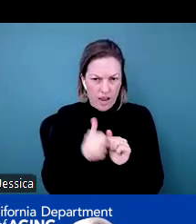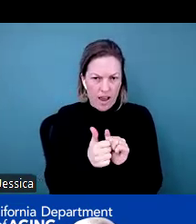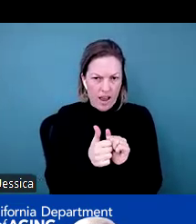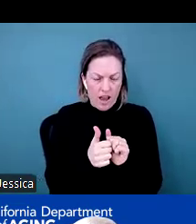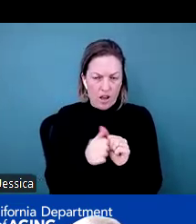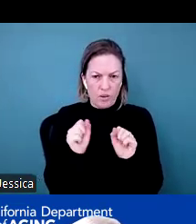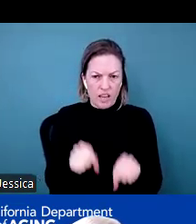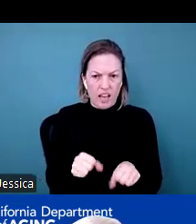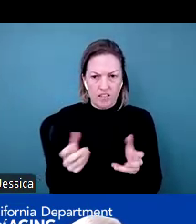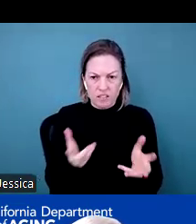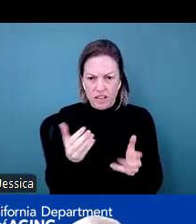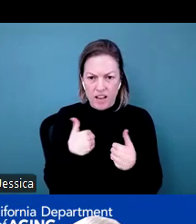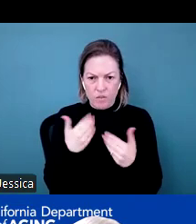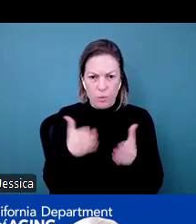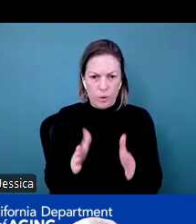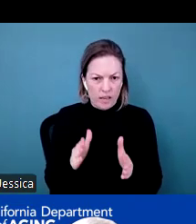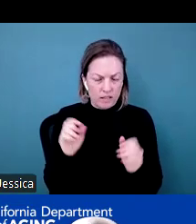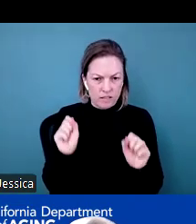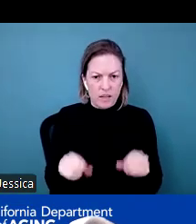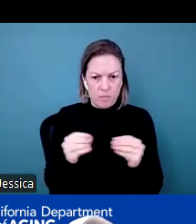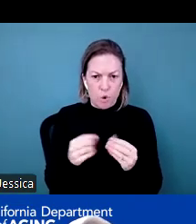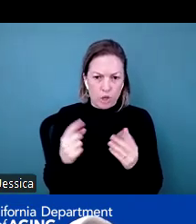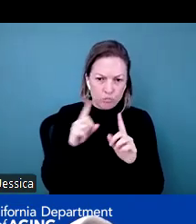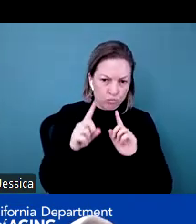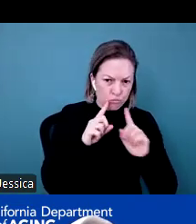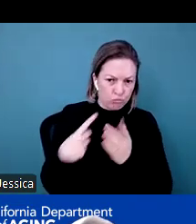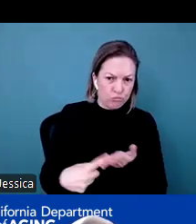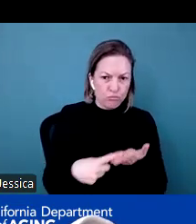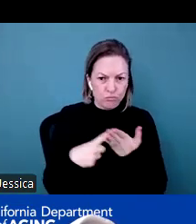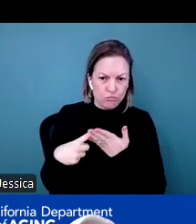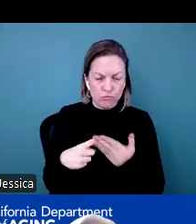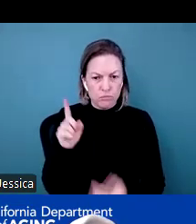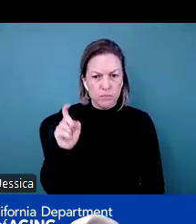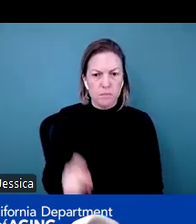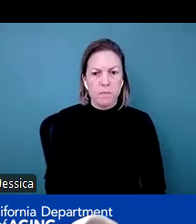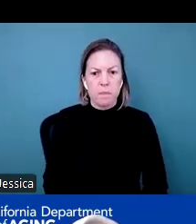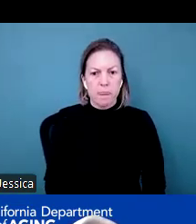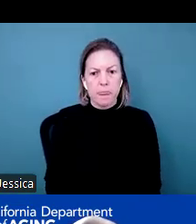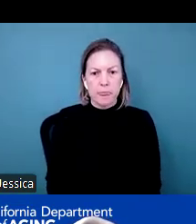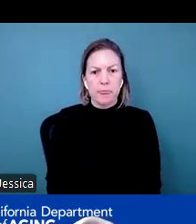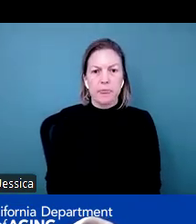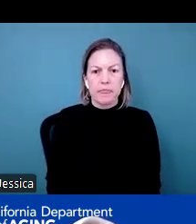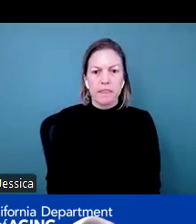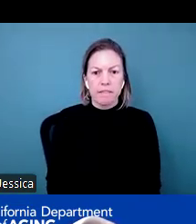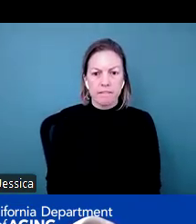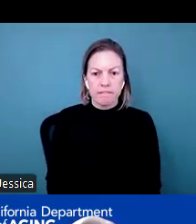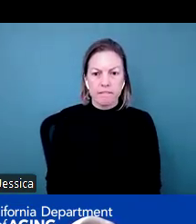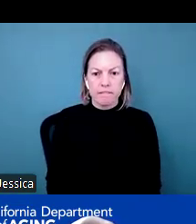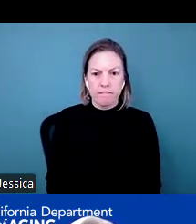is there a vehicle for getting more of a conversation going on that topic that would